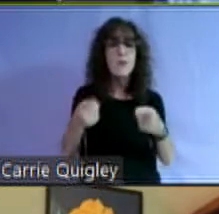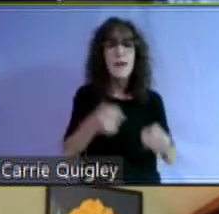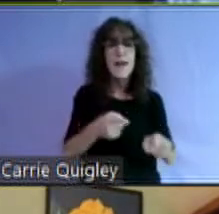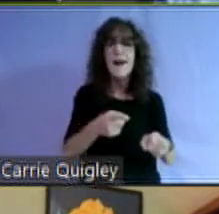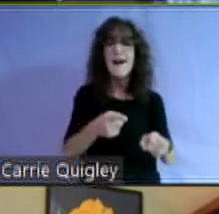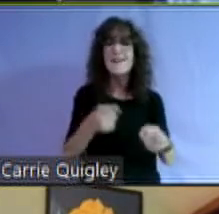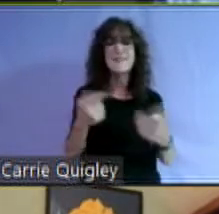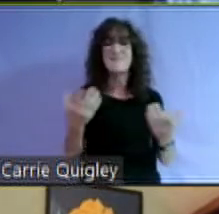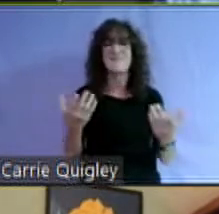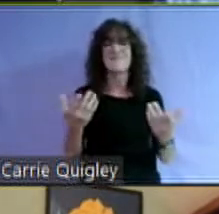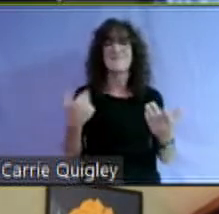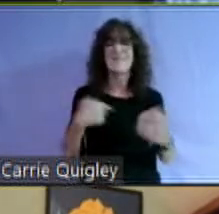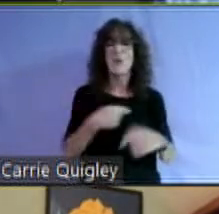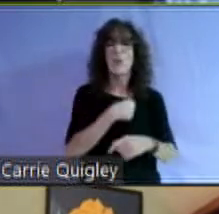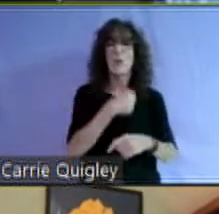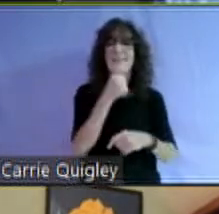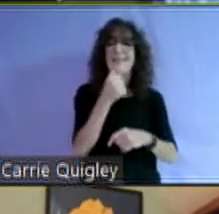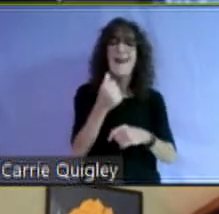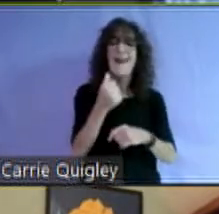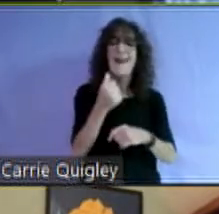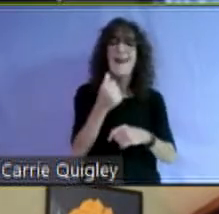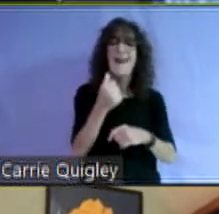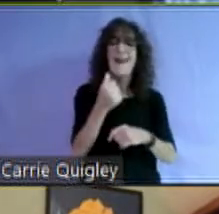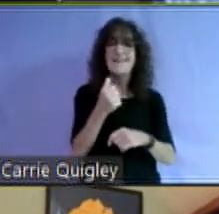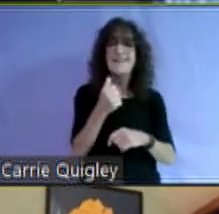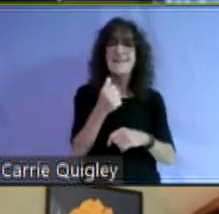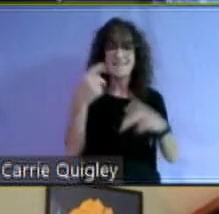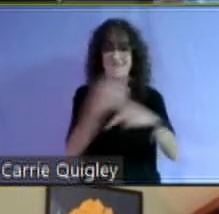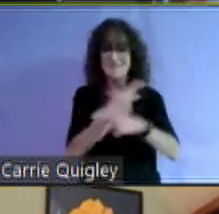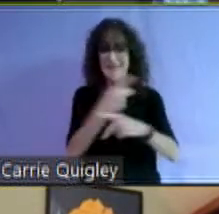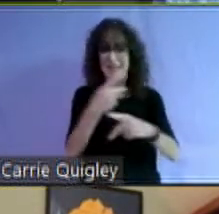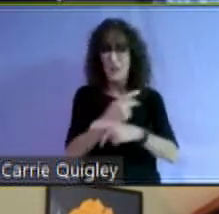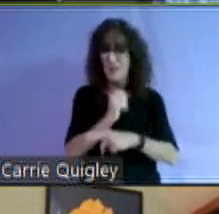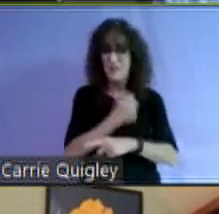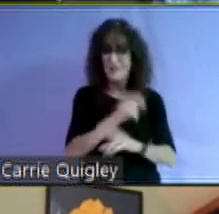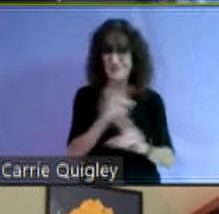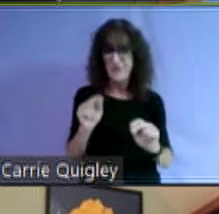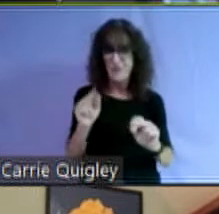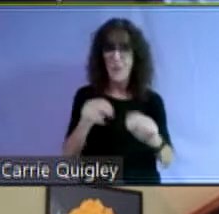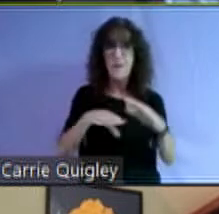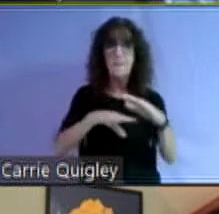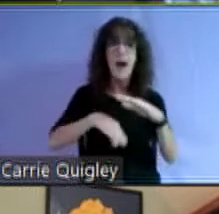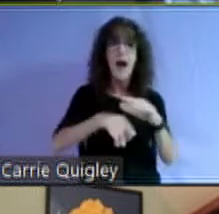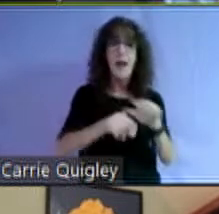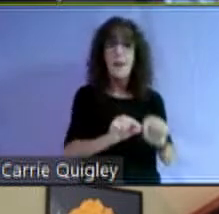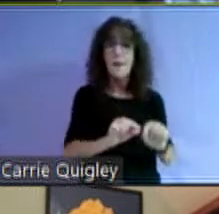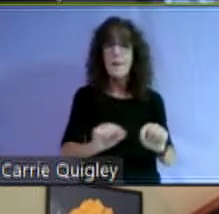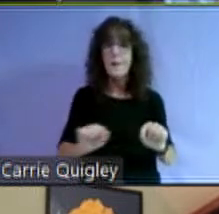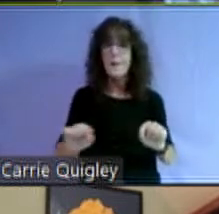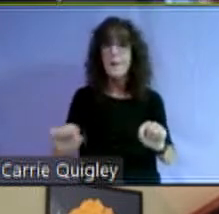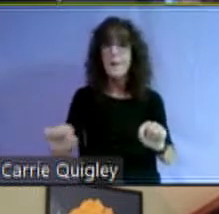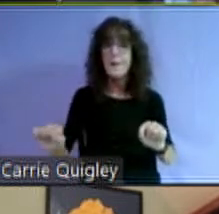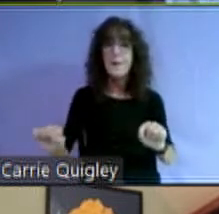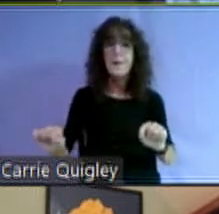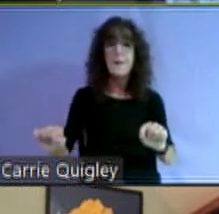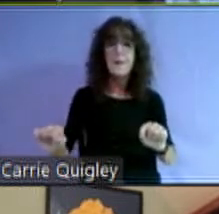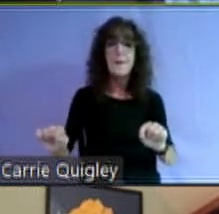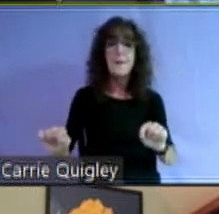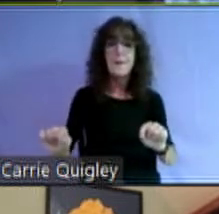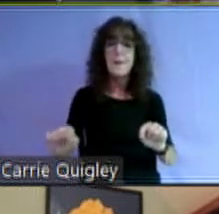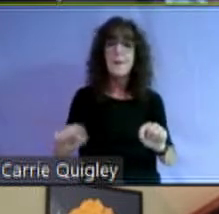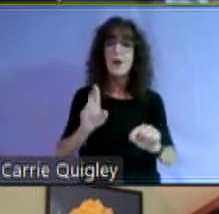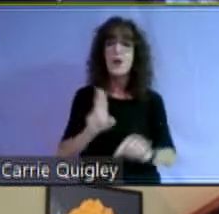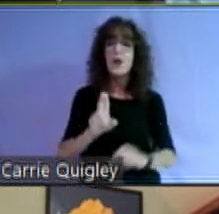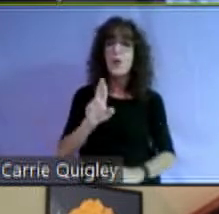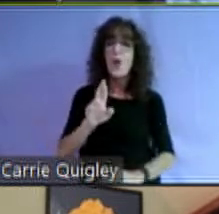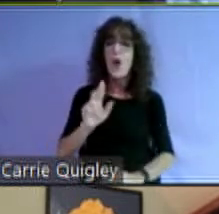something we ourselves calculate. You can see at the bottom that there's a URL, a website